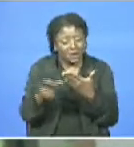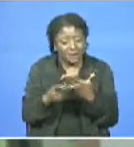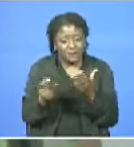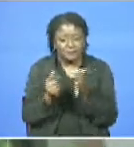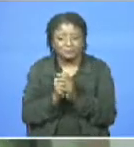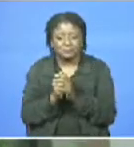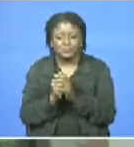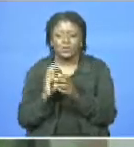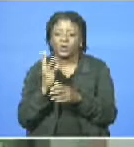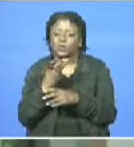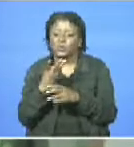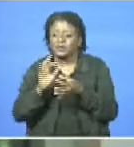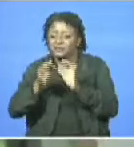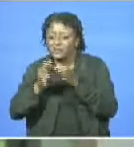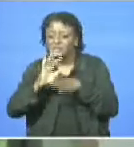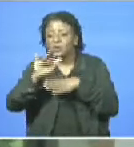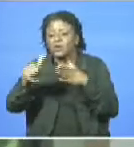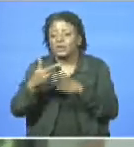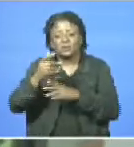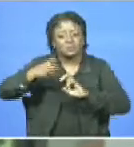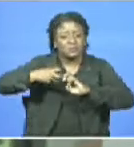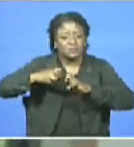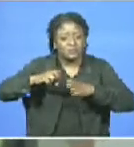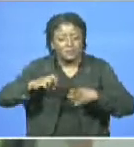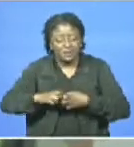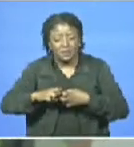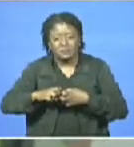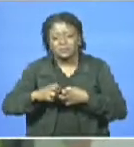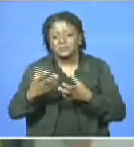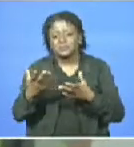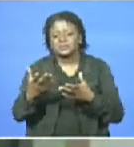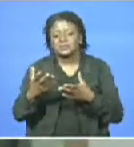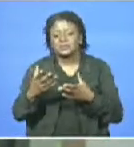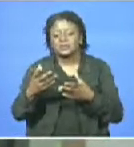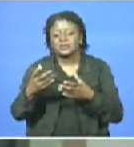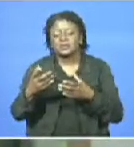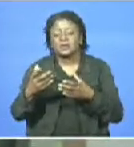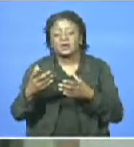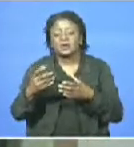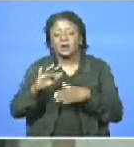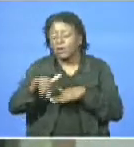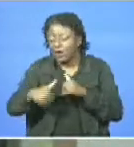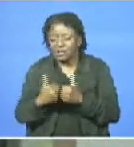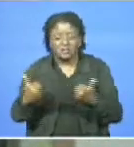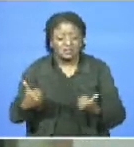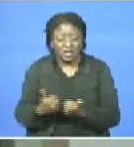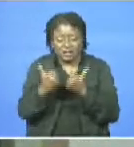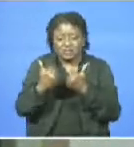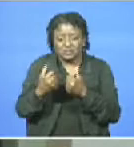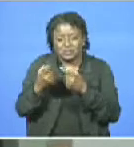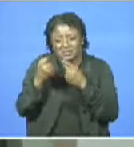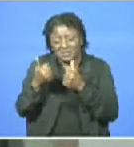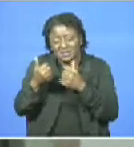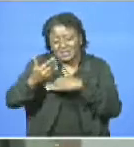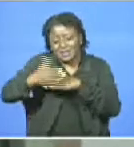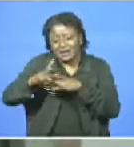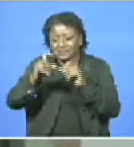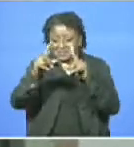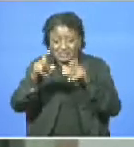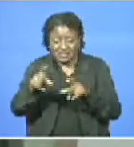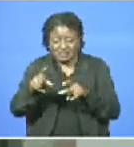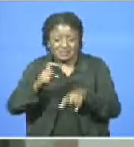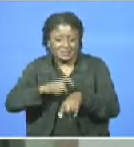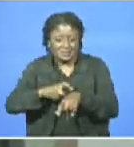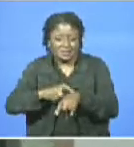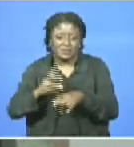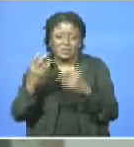We would have ironed out all of the kinks, all of the issues immediately after the testing phase. We now